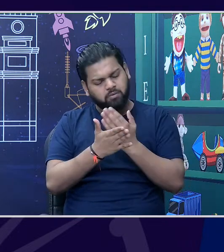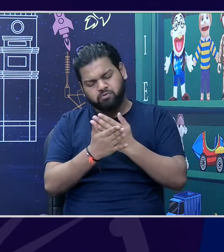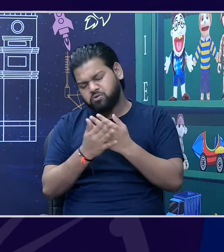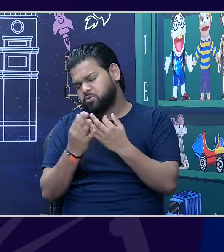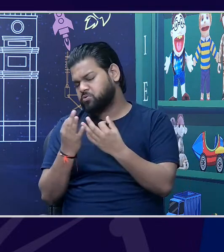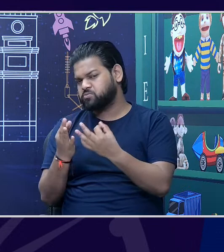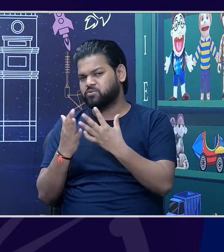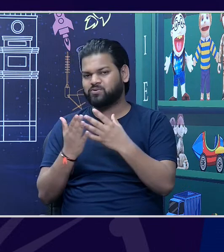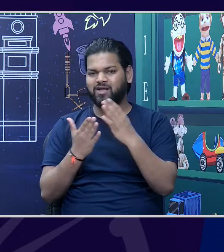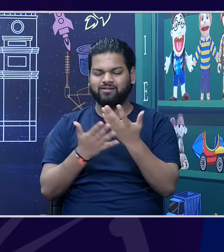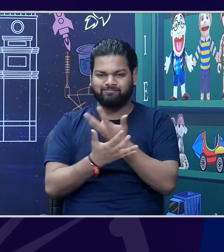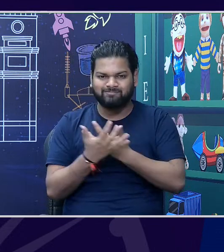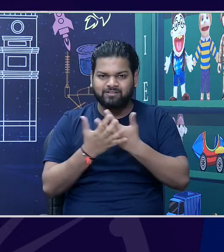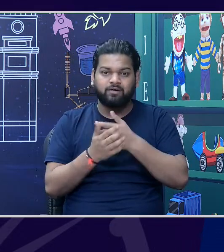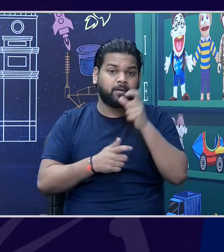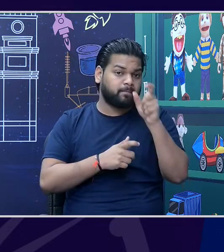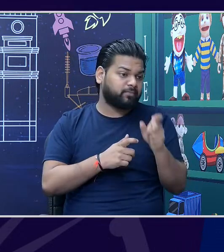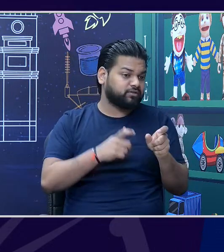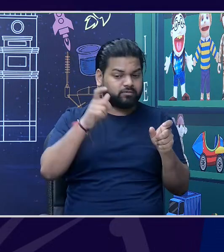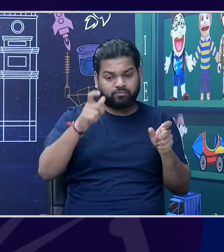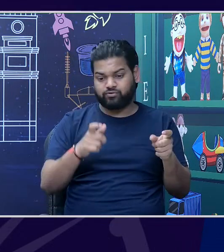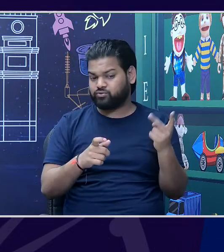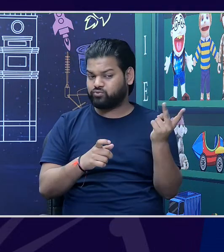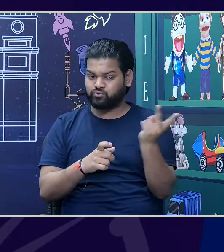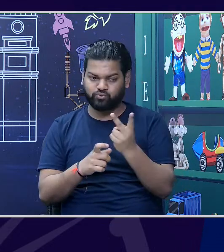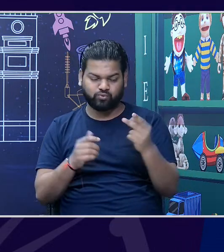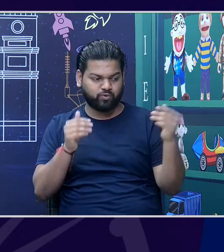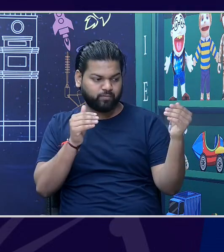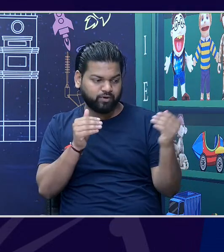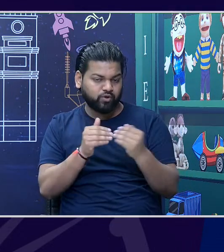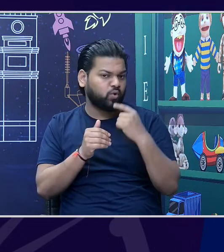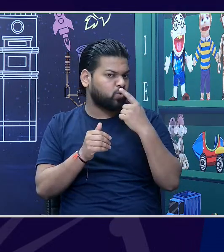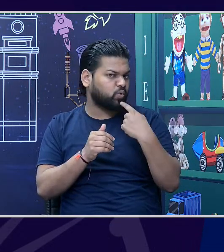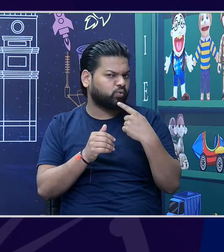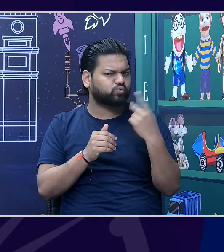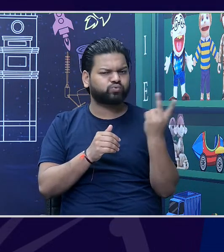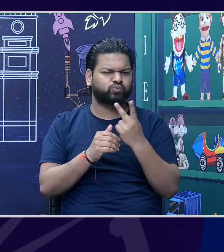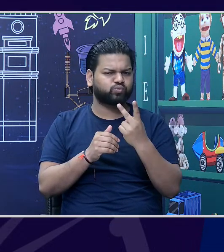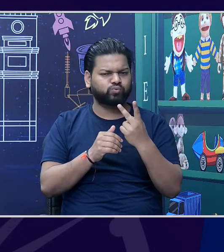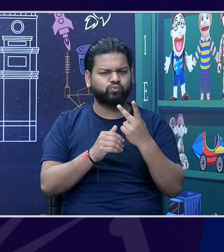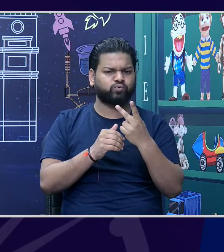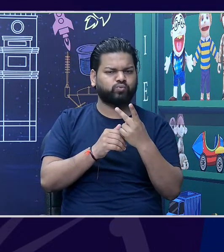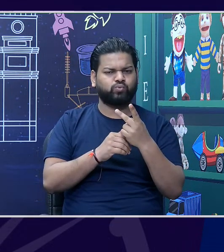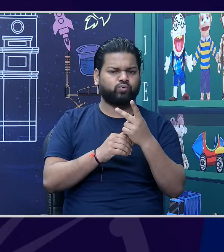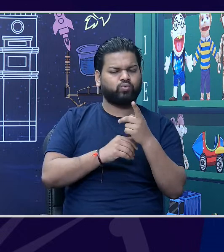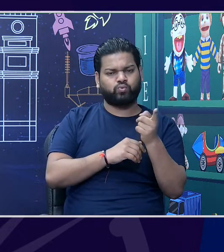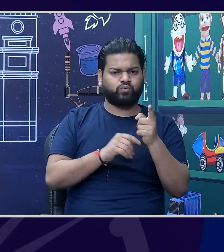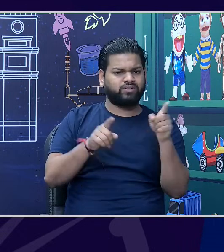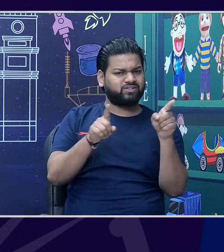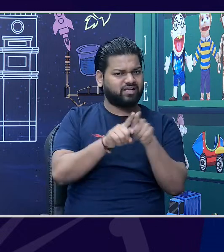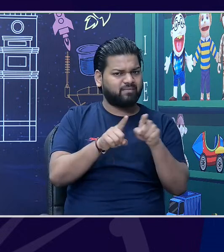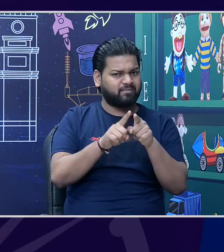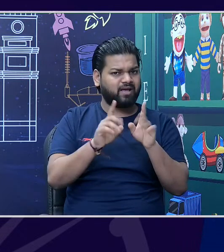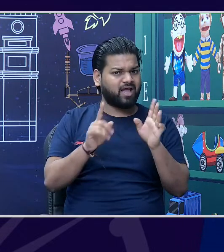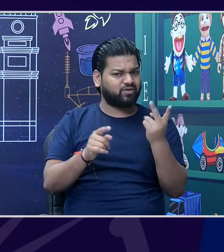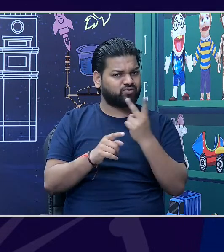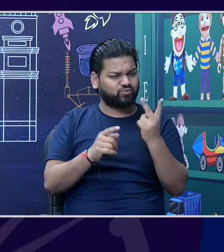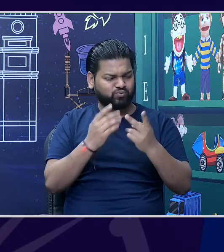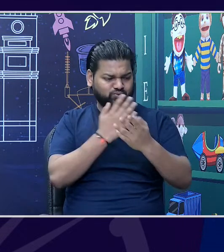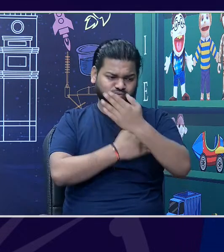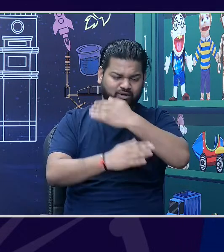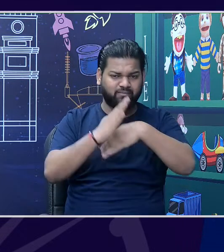when two people met, those who are similar, those who are disabled, we